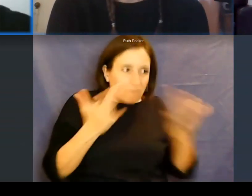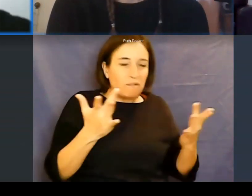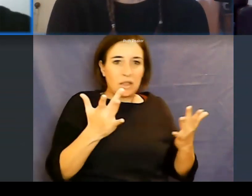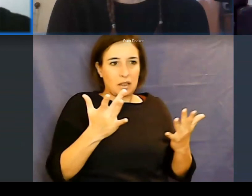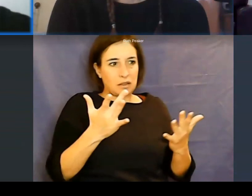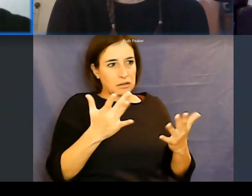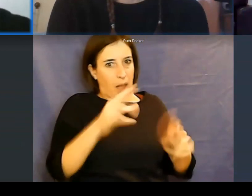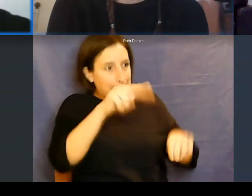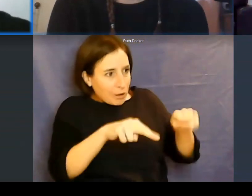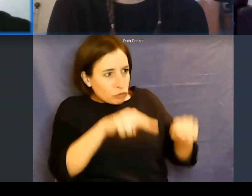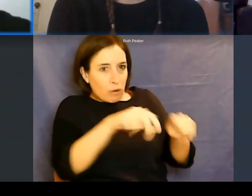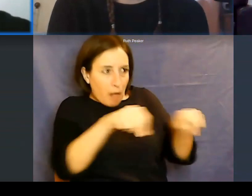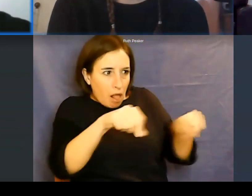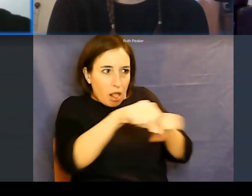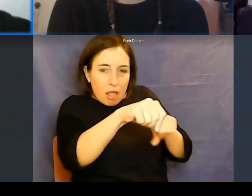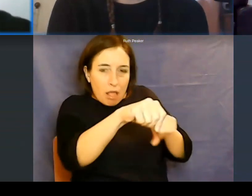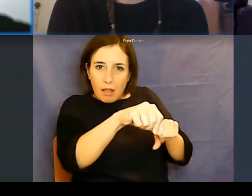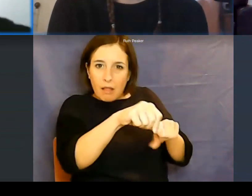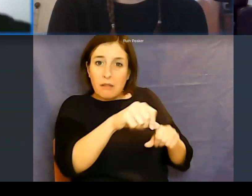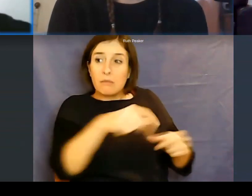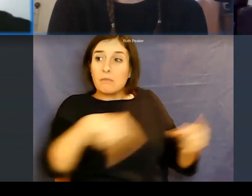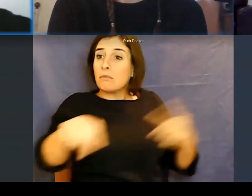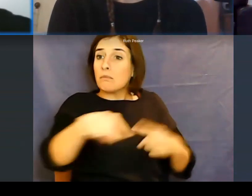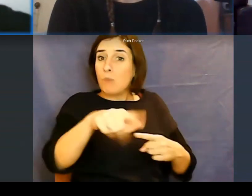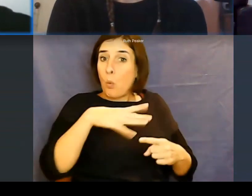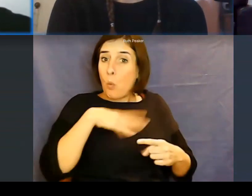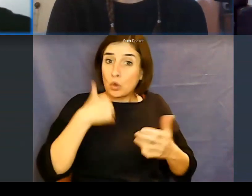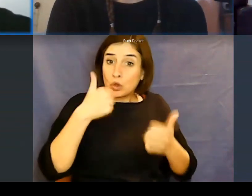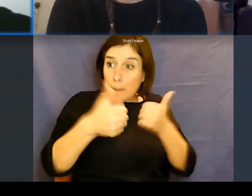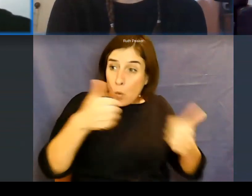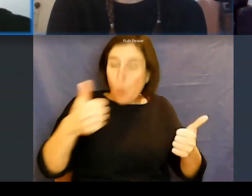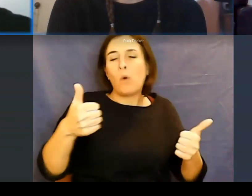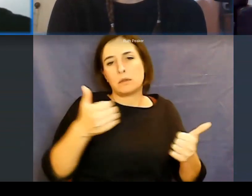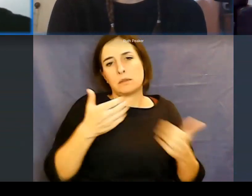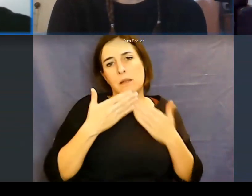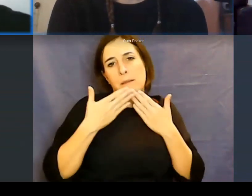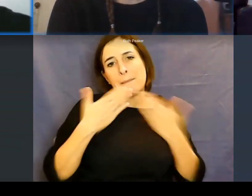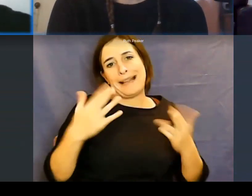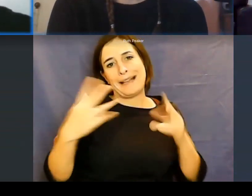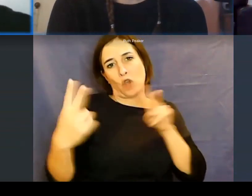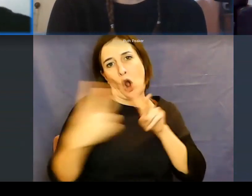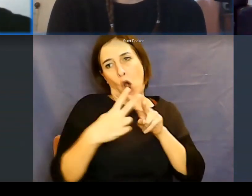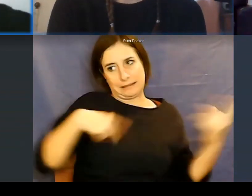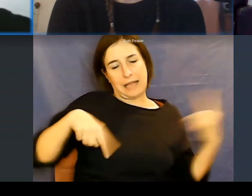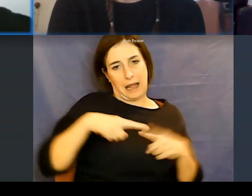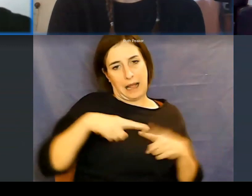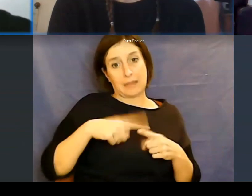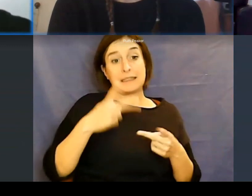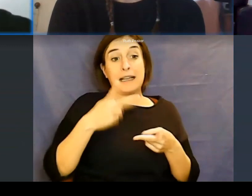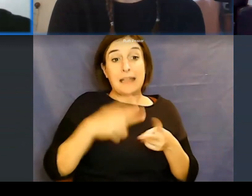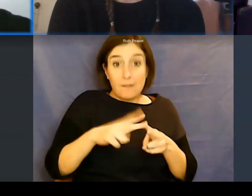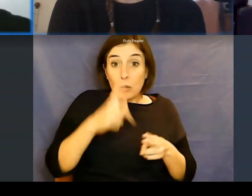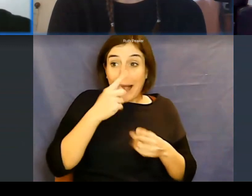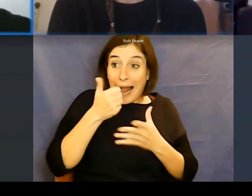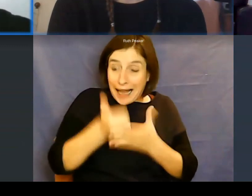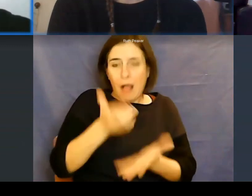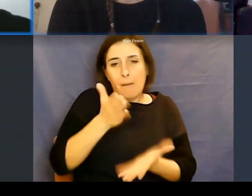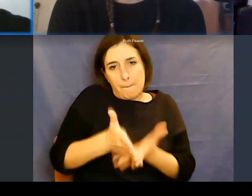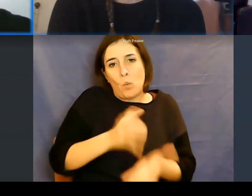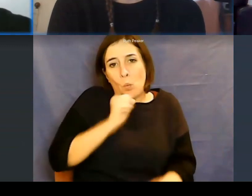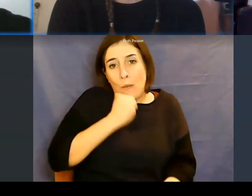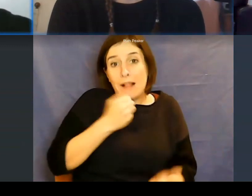this, please do get in touch with us. And where we can help, we will. Where we can't, we will signpost you to somebody who we think can.